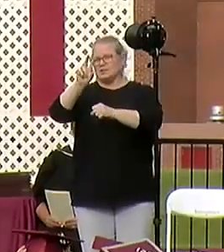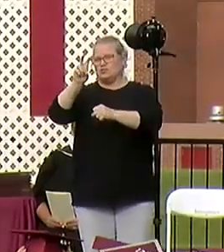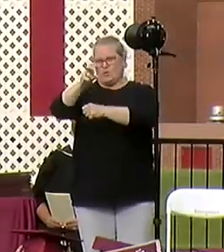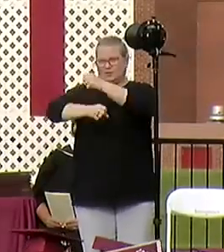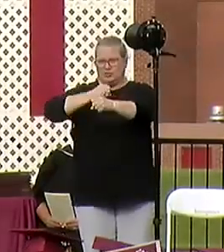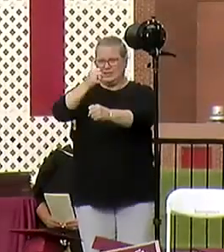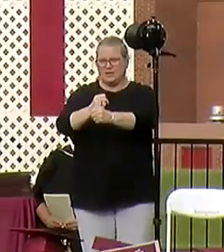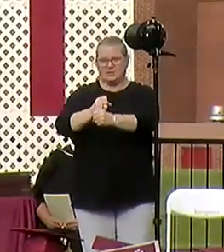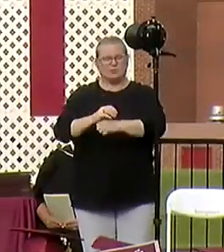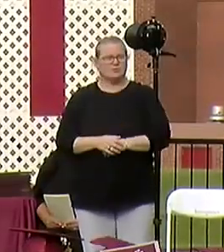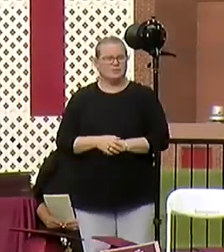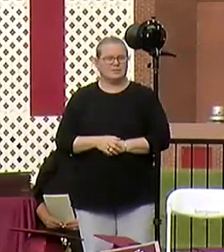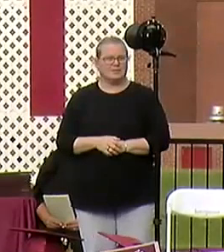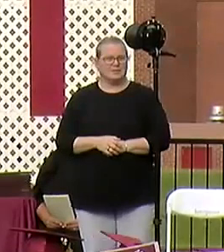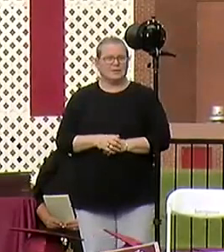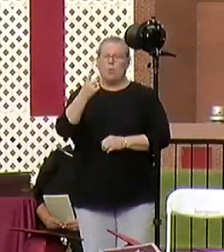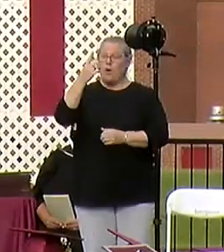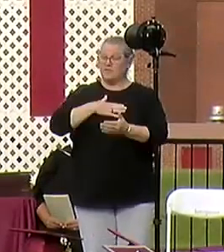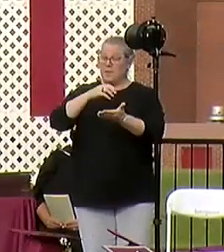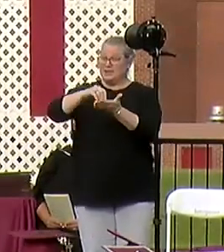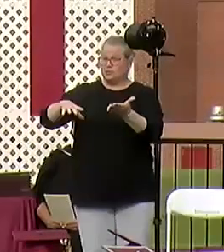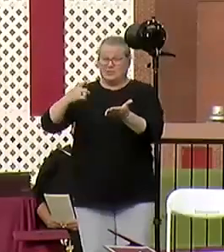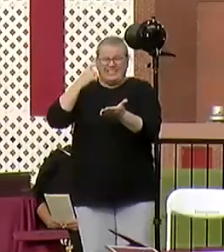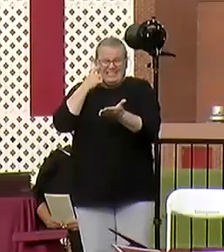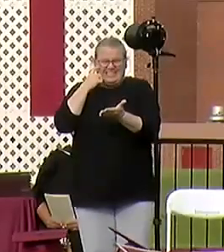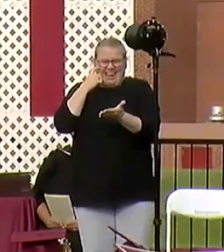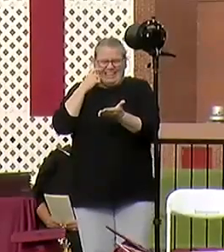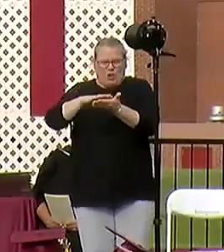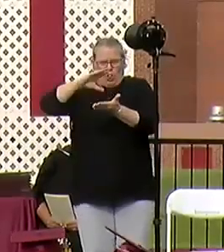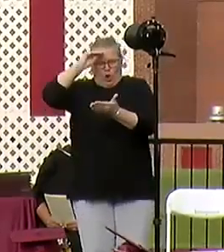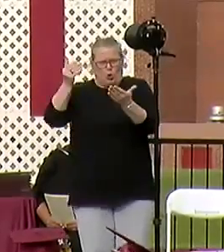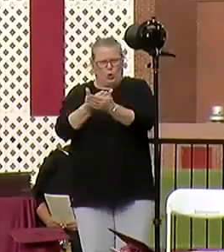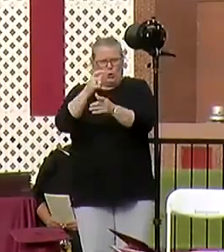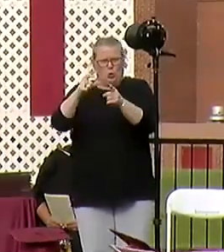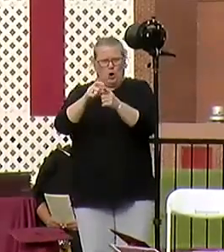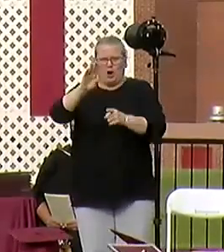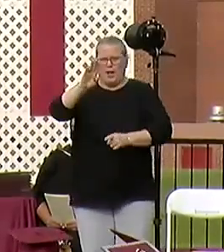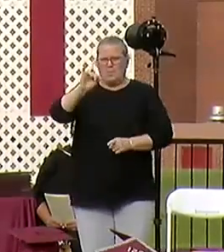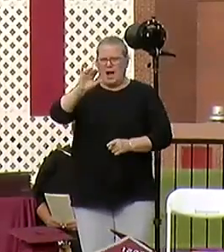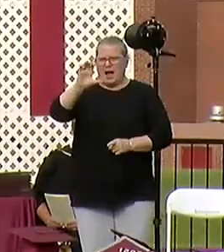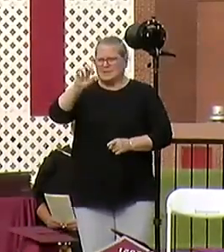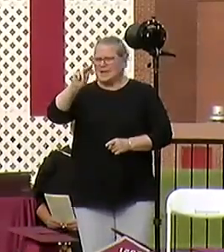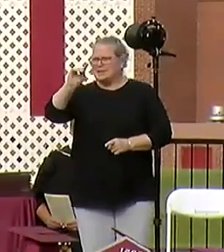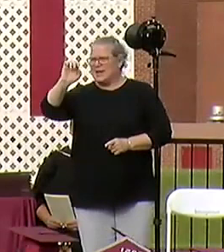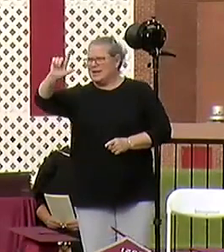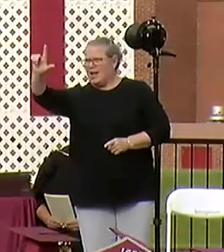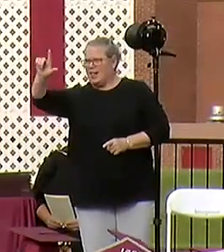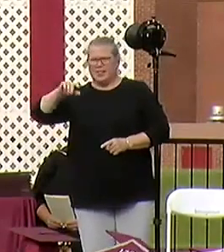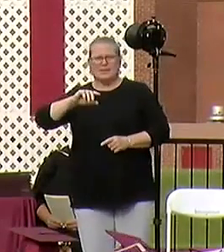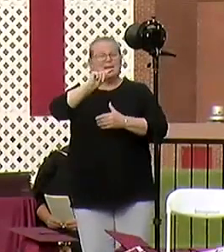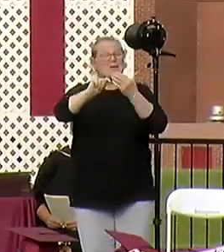that means 200 years. Now they know, another term. There's your shout out, by the way, period